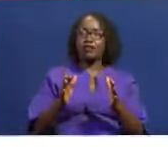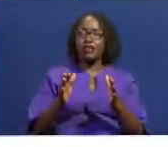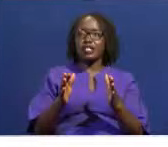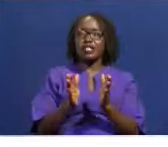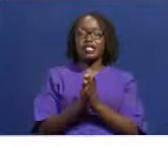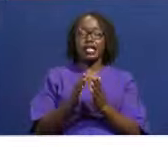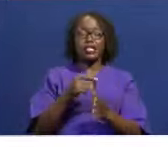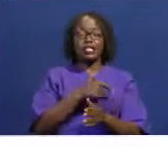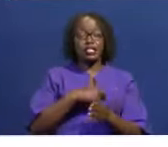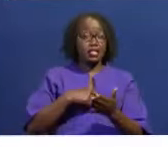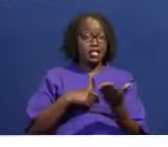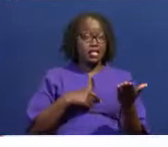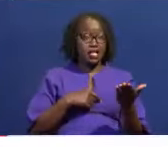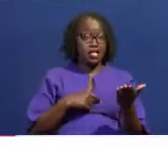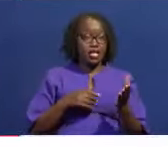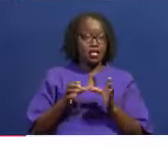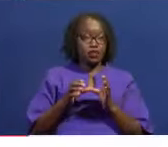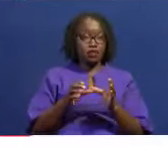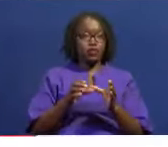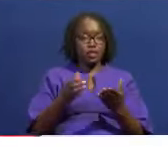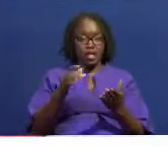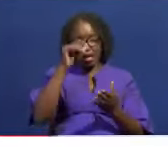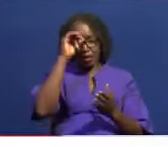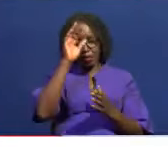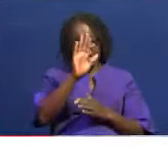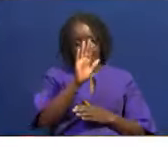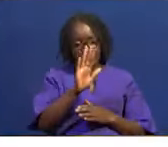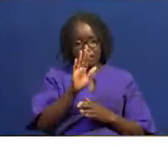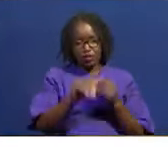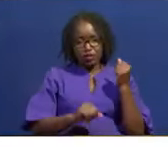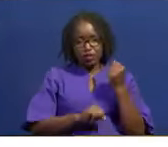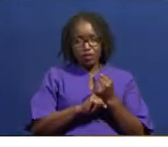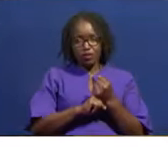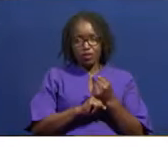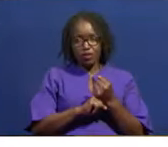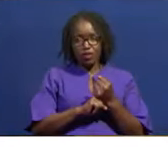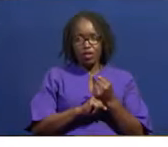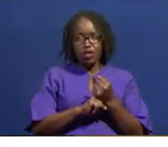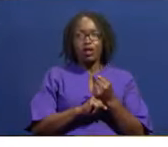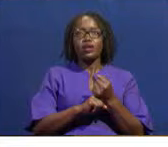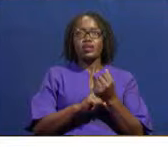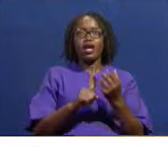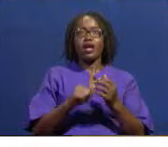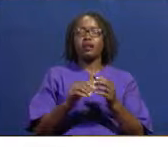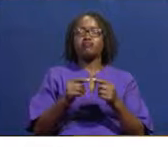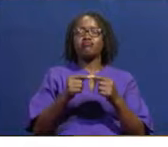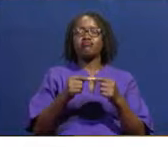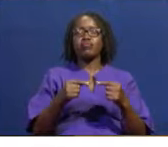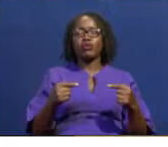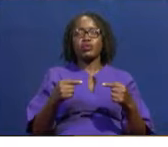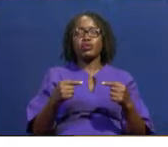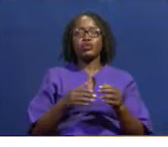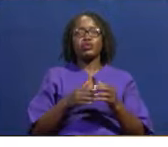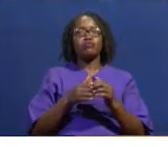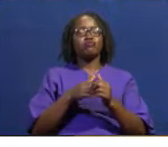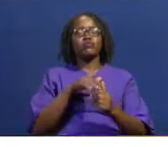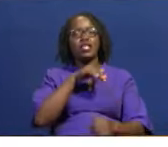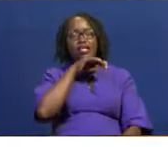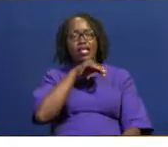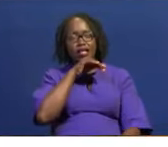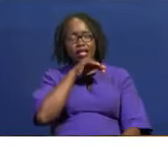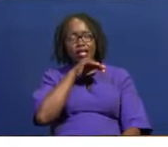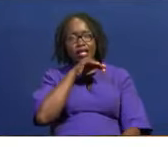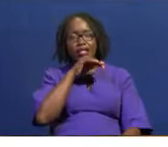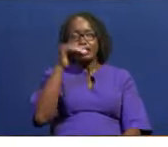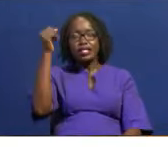the conference to push their respective governments to support opposition. Chief Raila Odinga bid for the